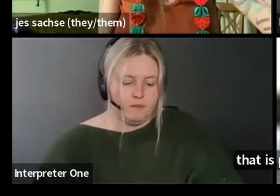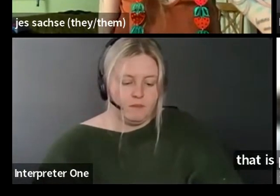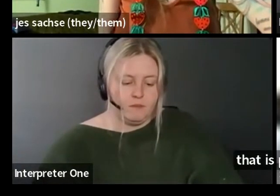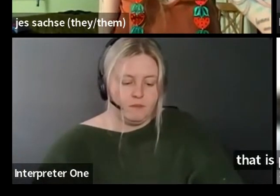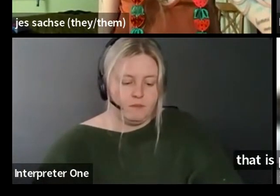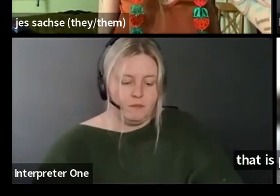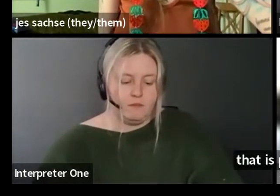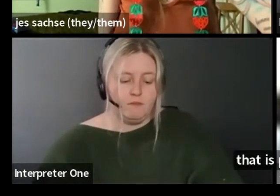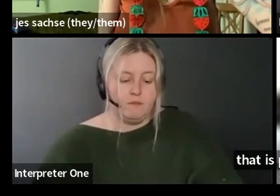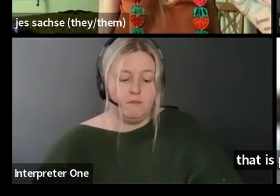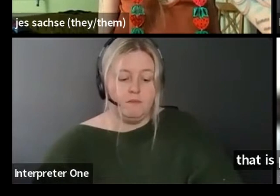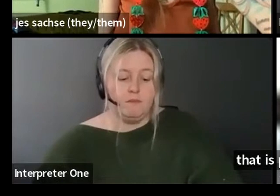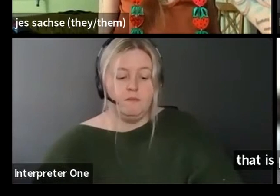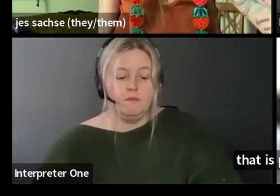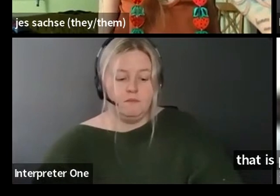prison perspective, for example,